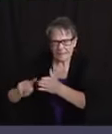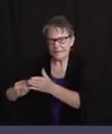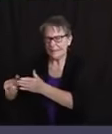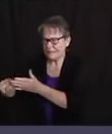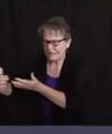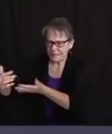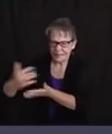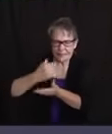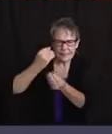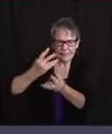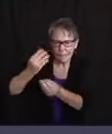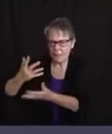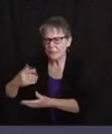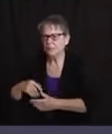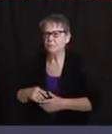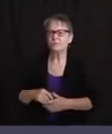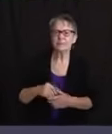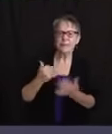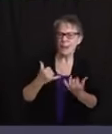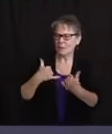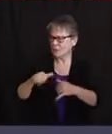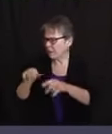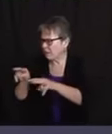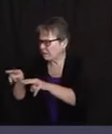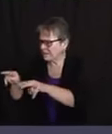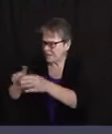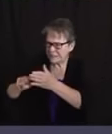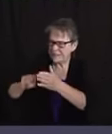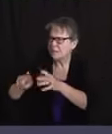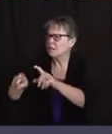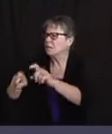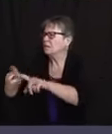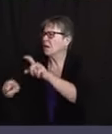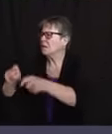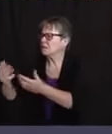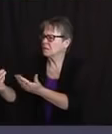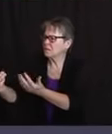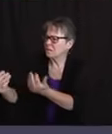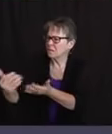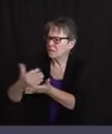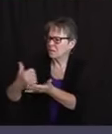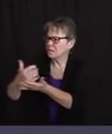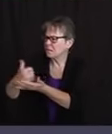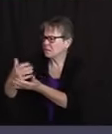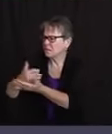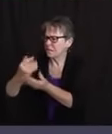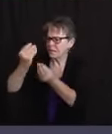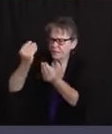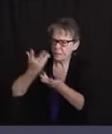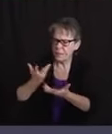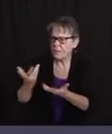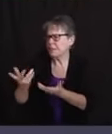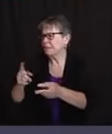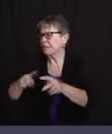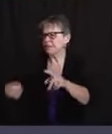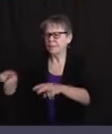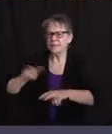new hospitalizations today? 241 people went in the hospital yesterday. We lost